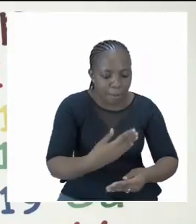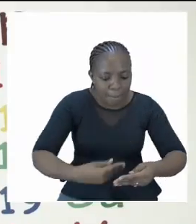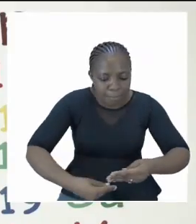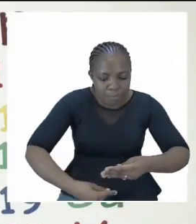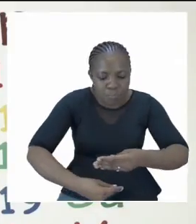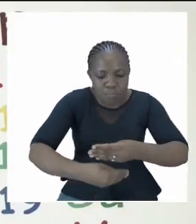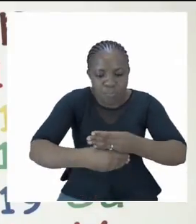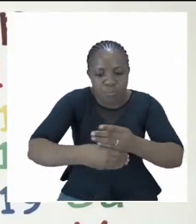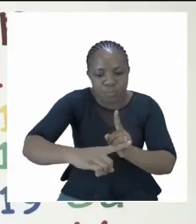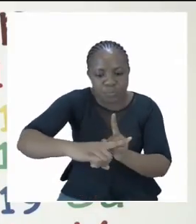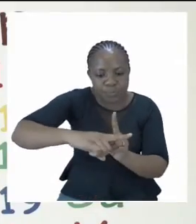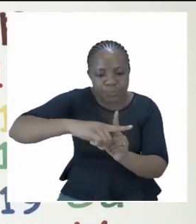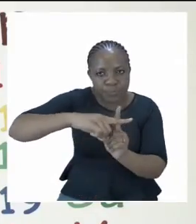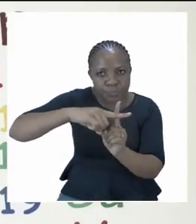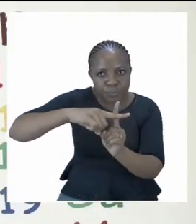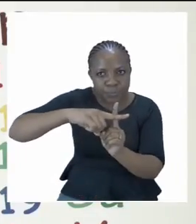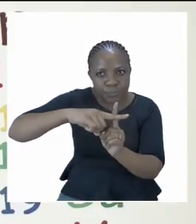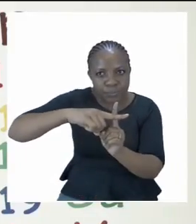plus